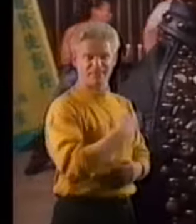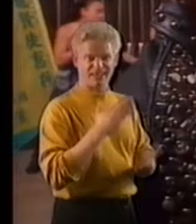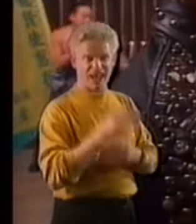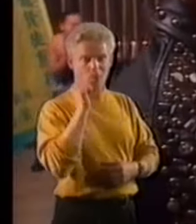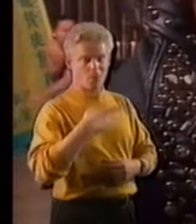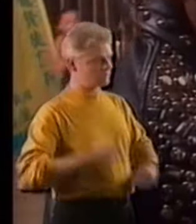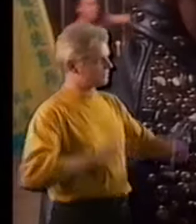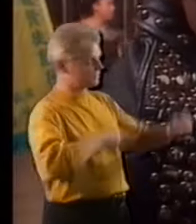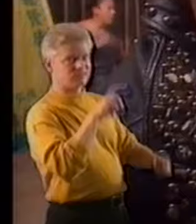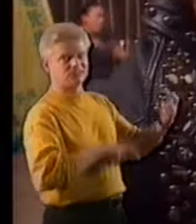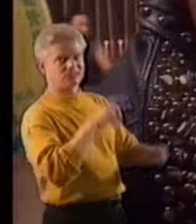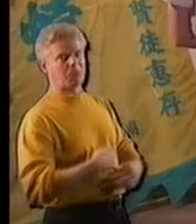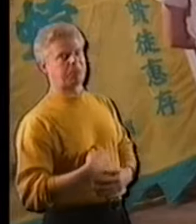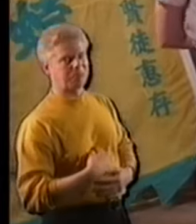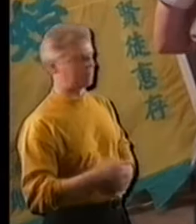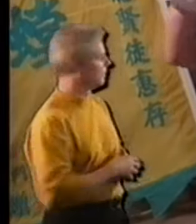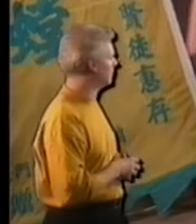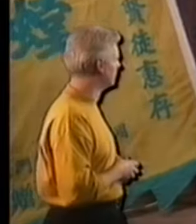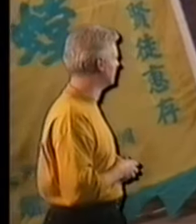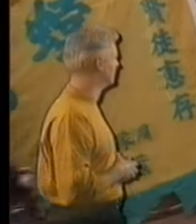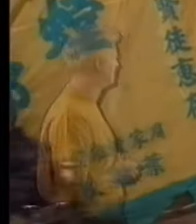I definitely would not want to argue with any of this lot.